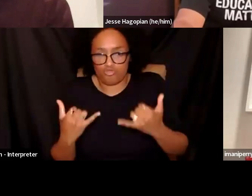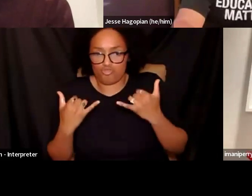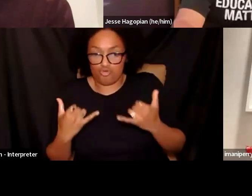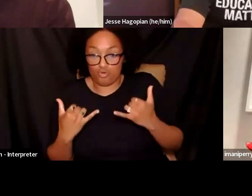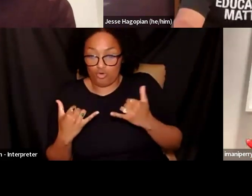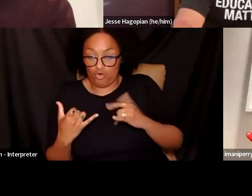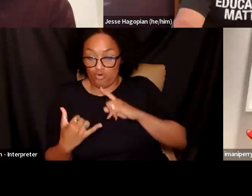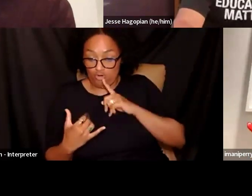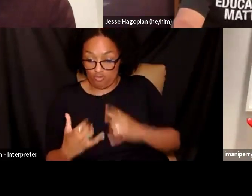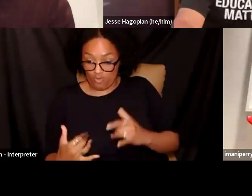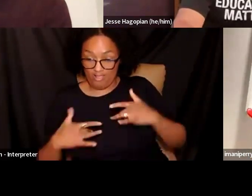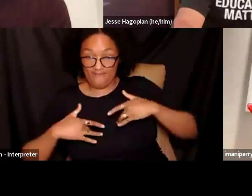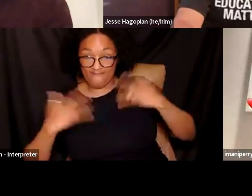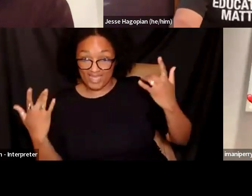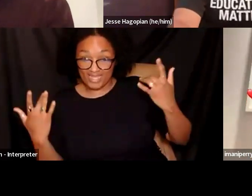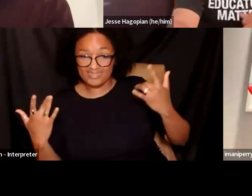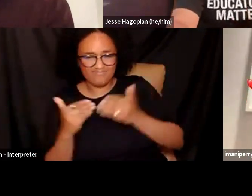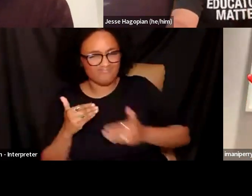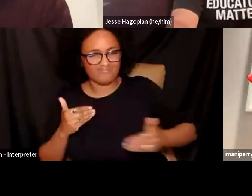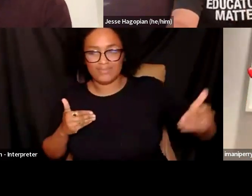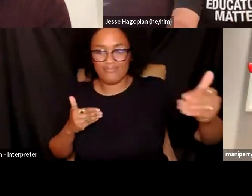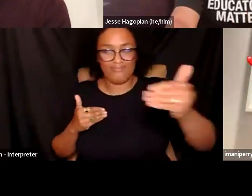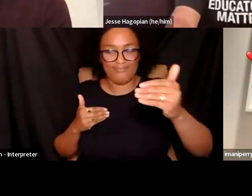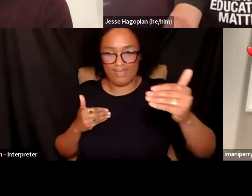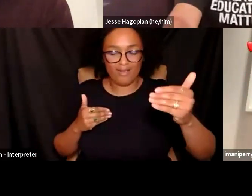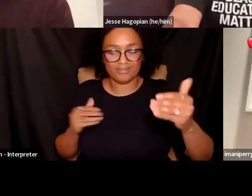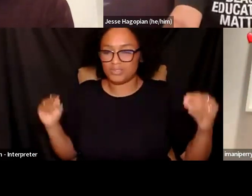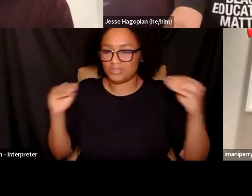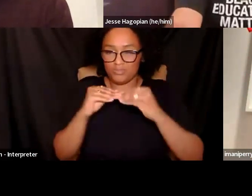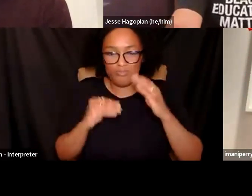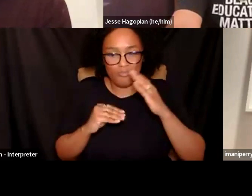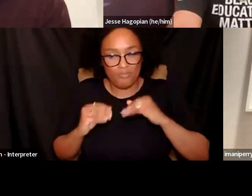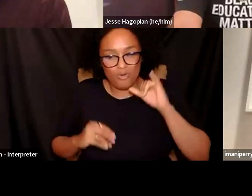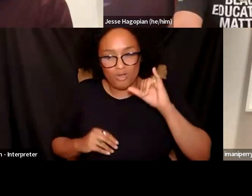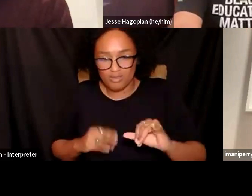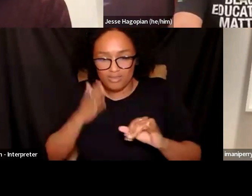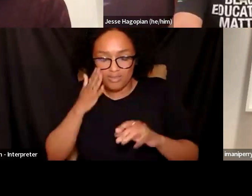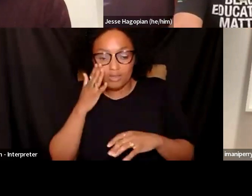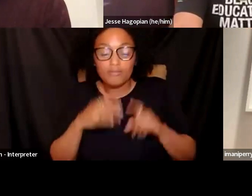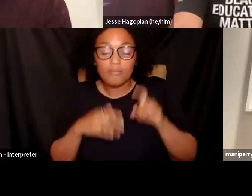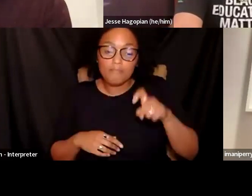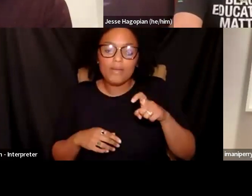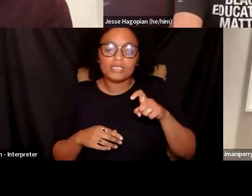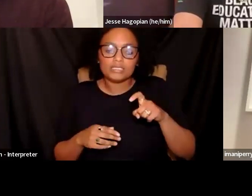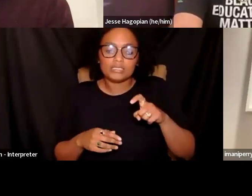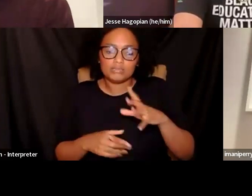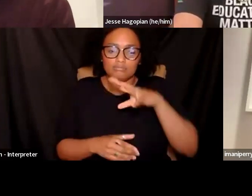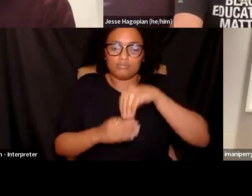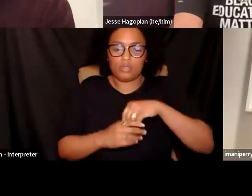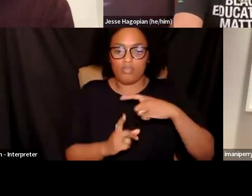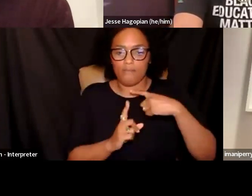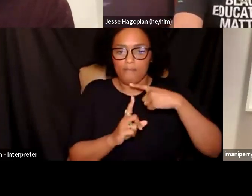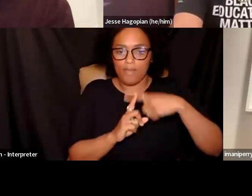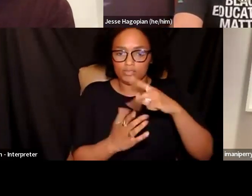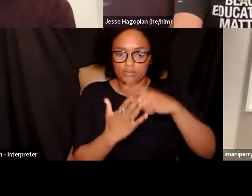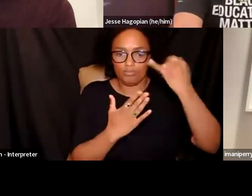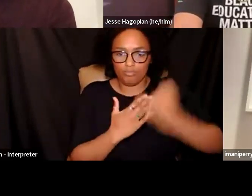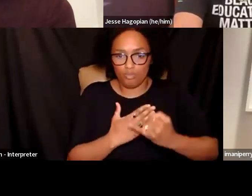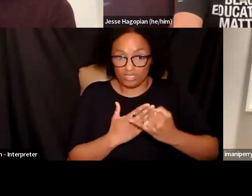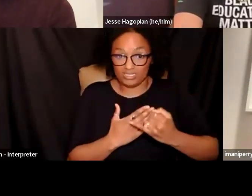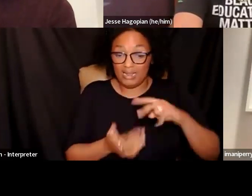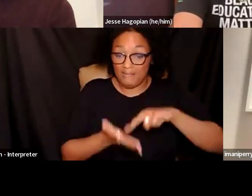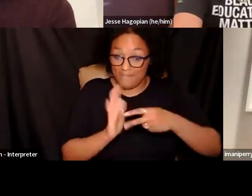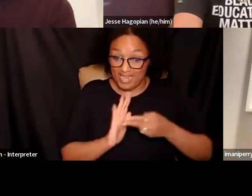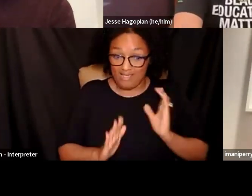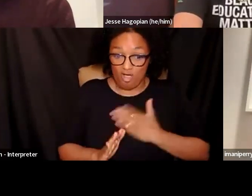and so forth. So it's not only about the response, but it also always has to be about a positive project as well, right? We can't define our educational model against